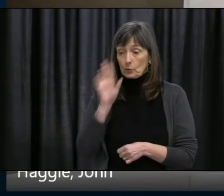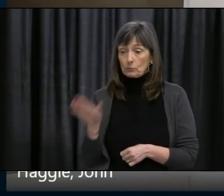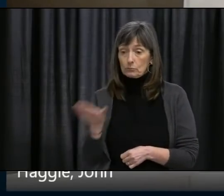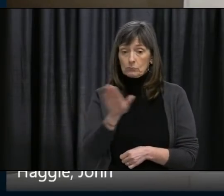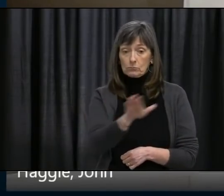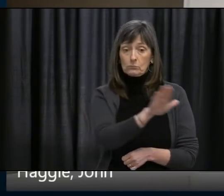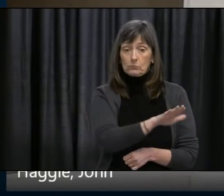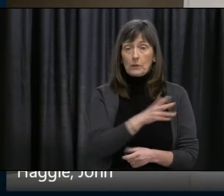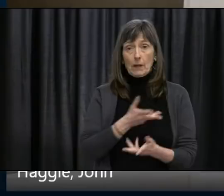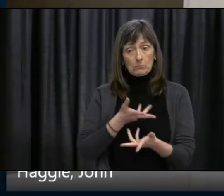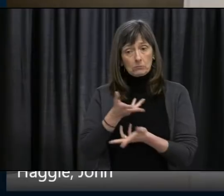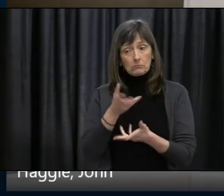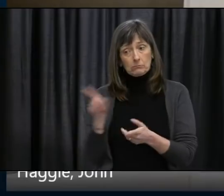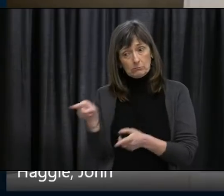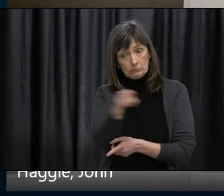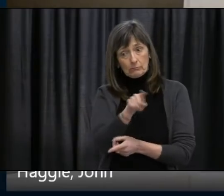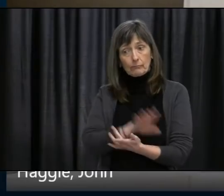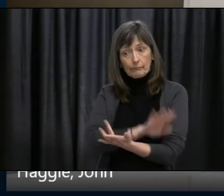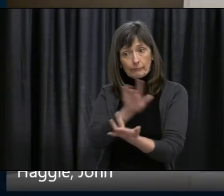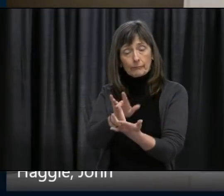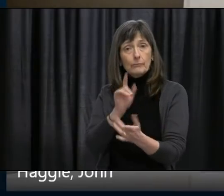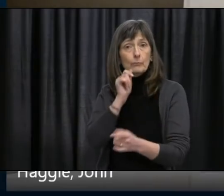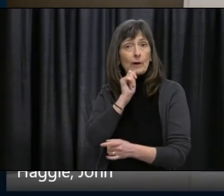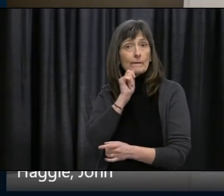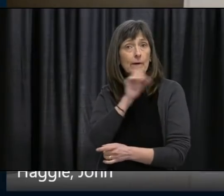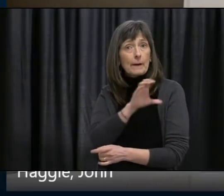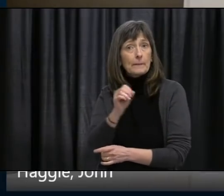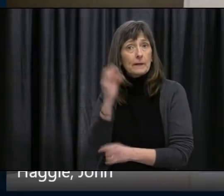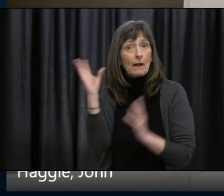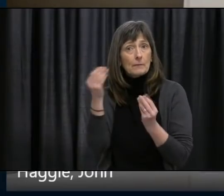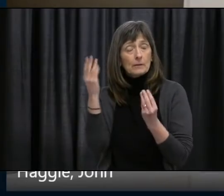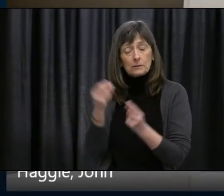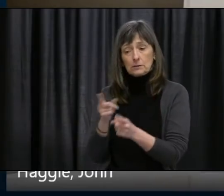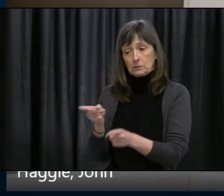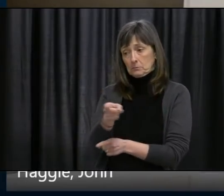the owner and operator of private ambulance companies or the